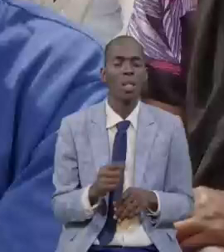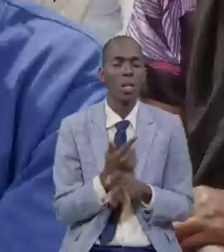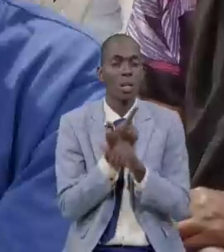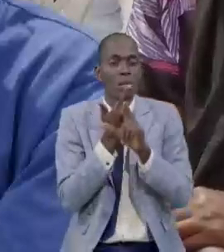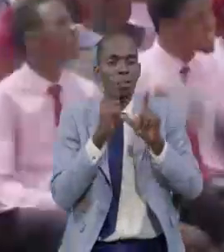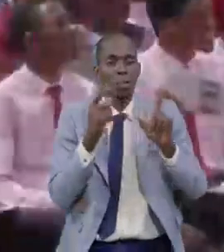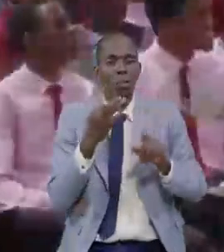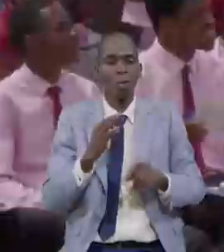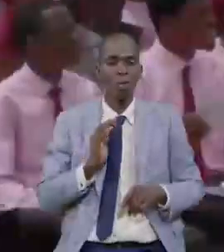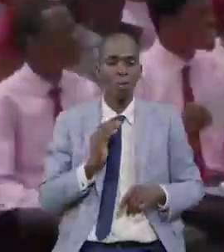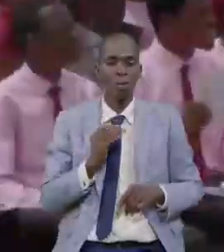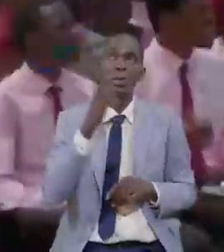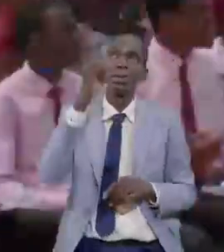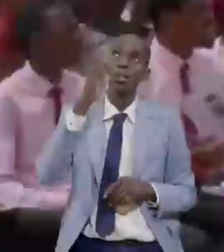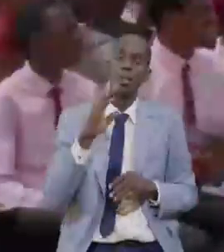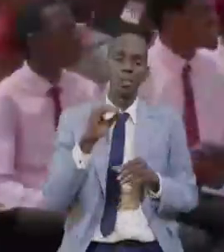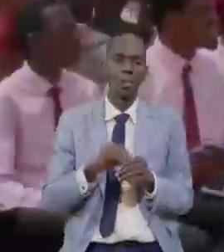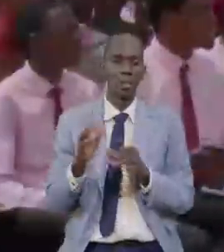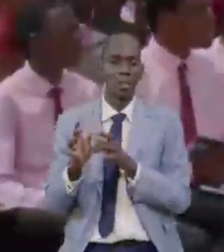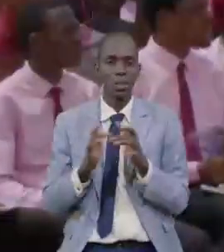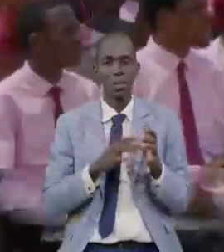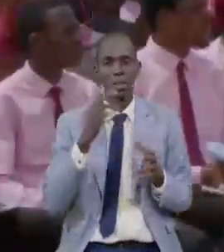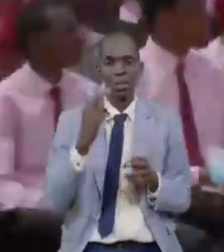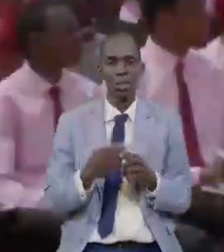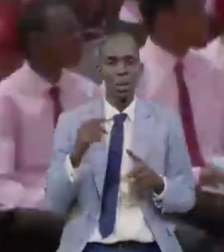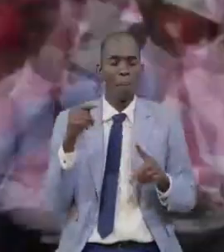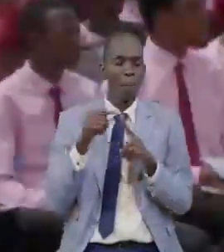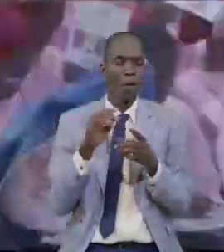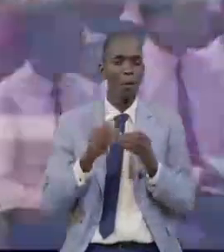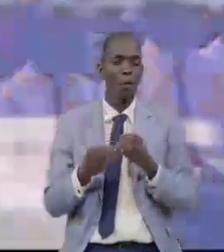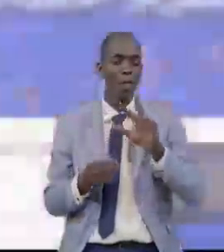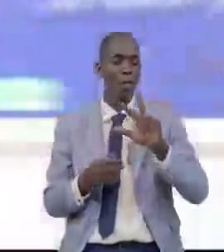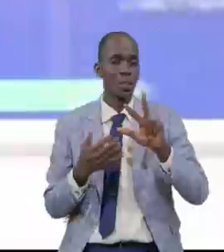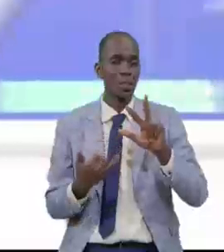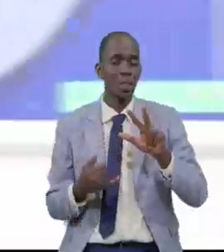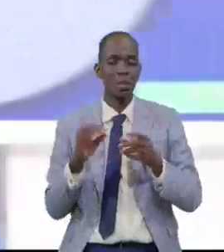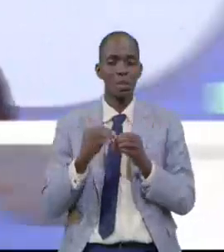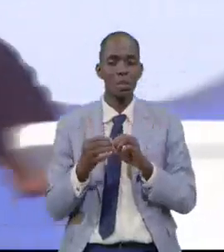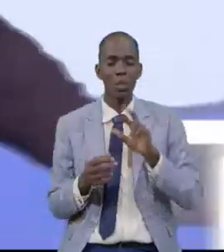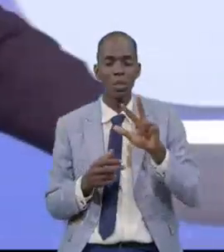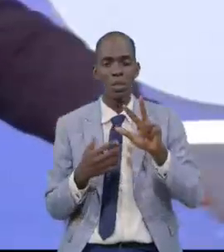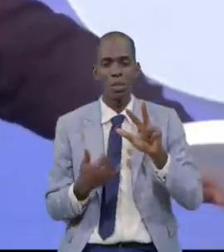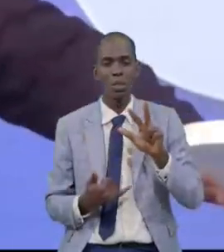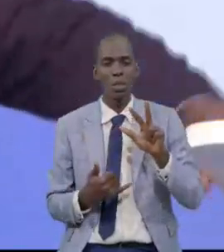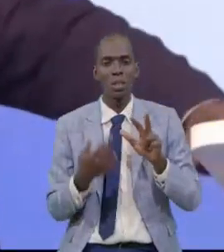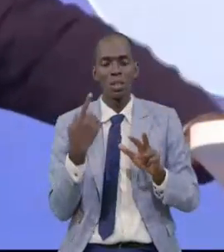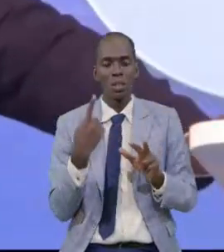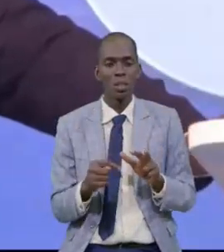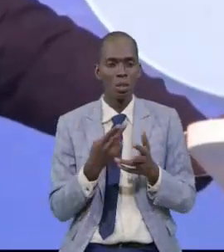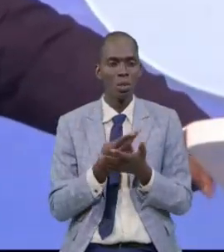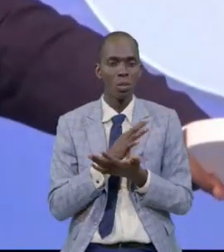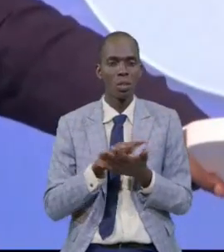Jesus' name. Point number three there. Number three there is the godliness of the Son.